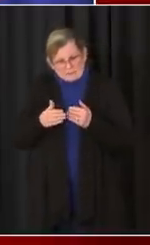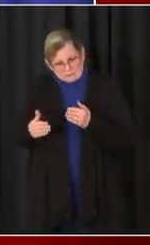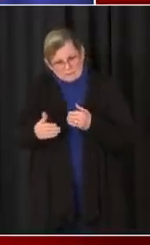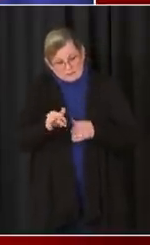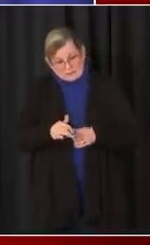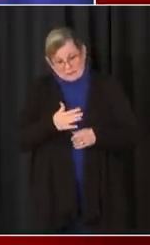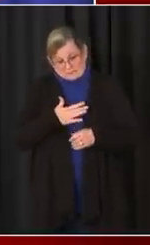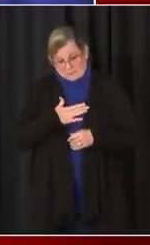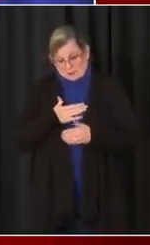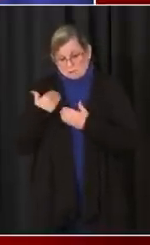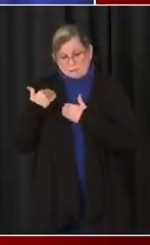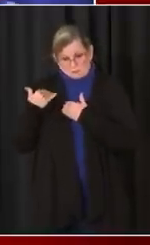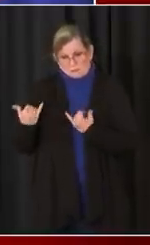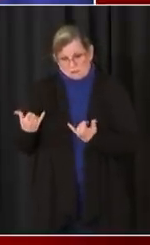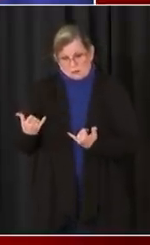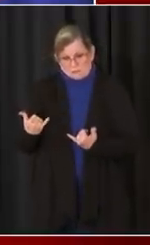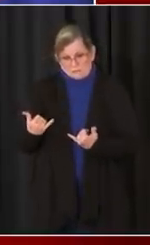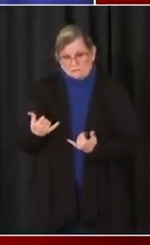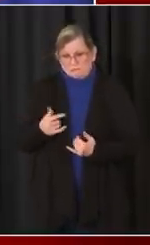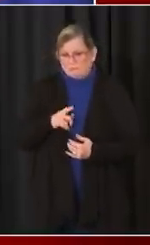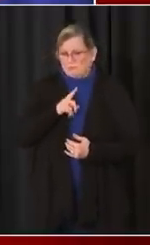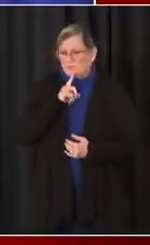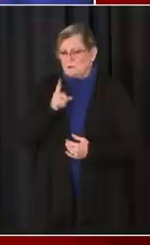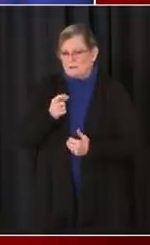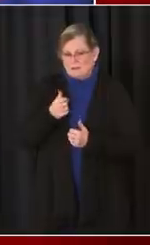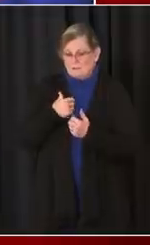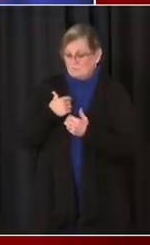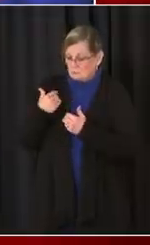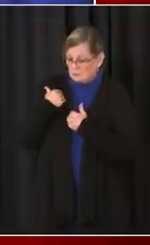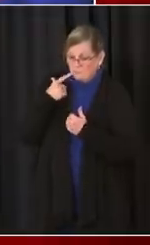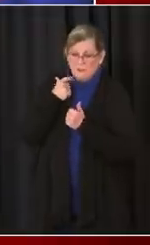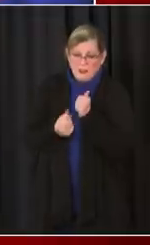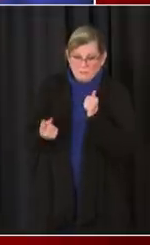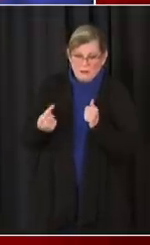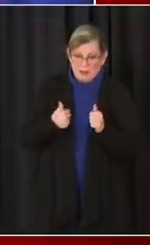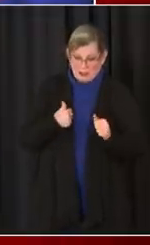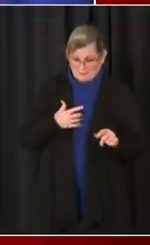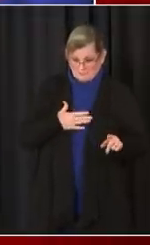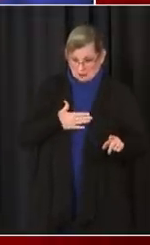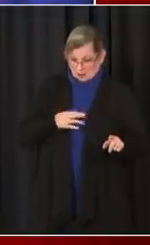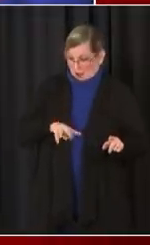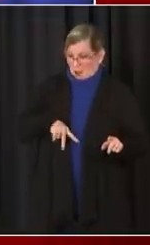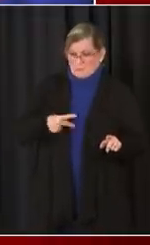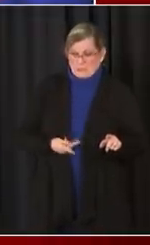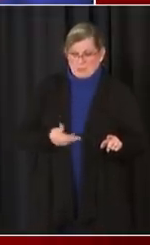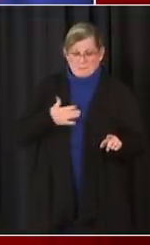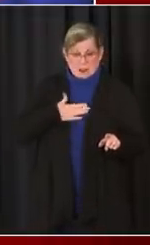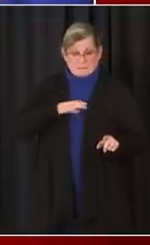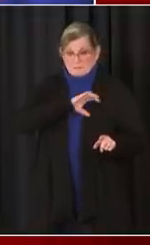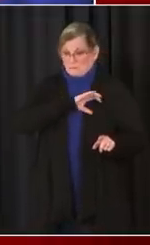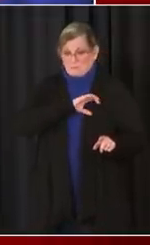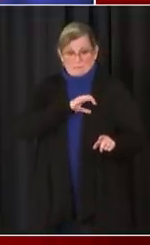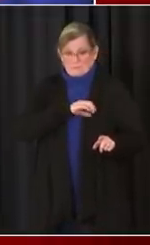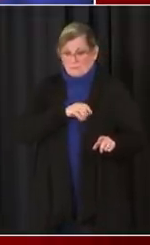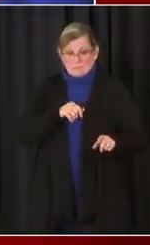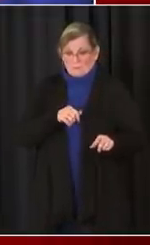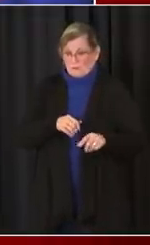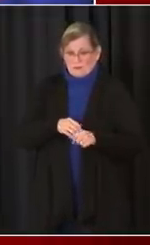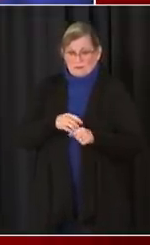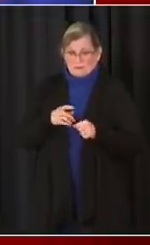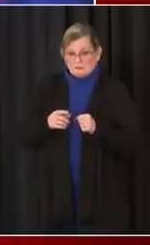job right now. And that's the job of everybody here. I'm upset that my police officers were put in harm's